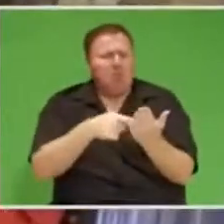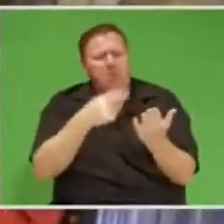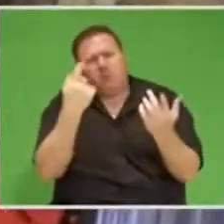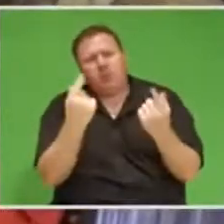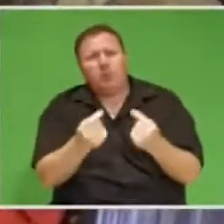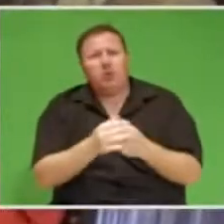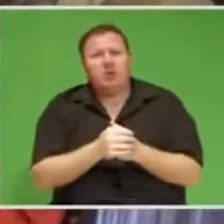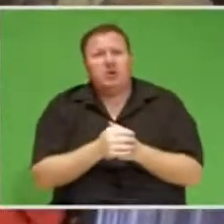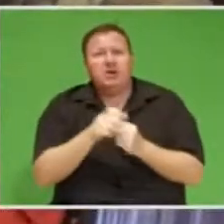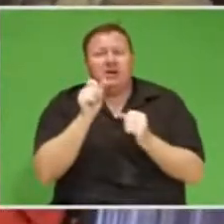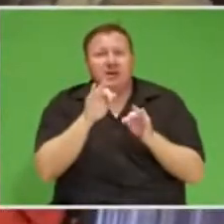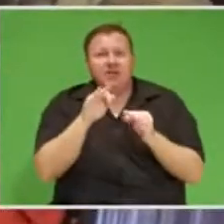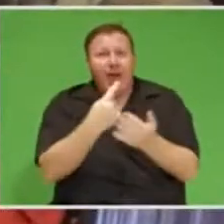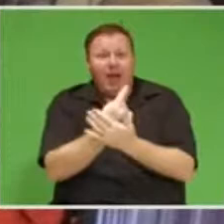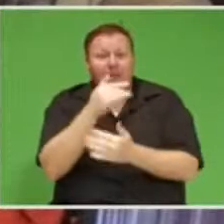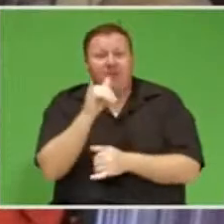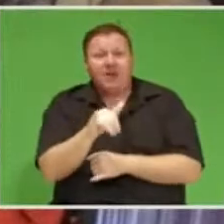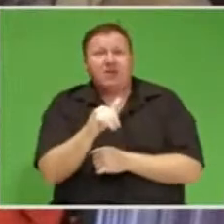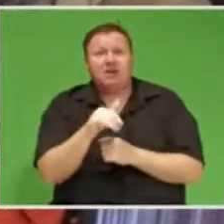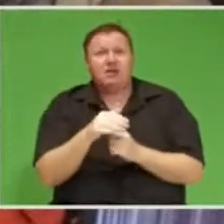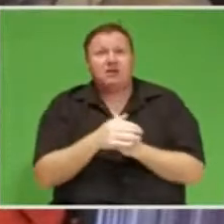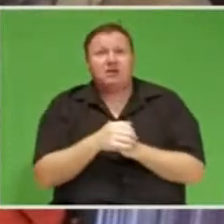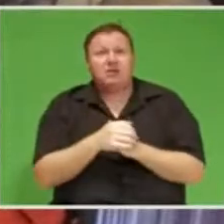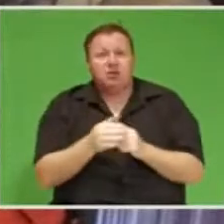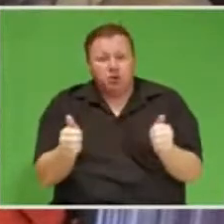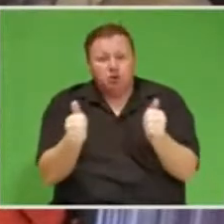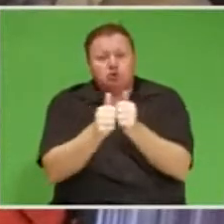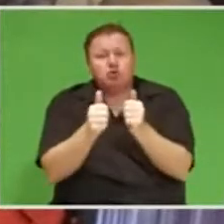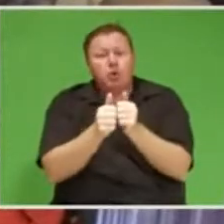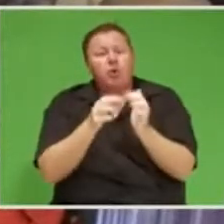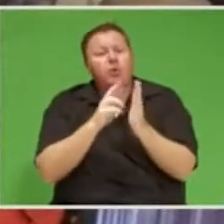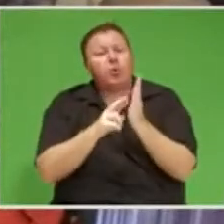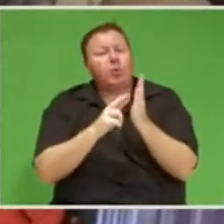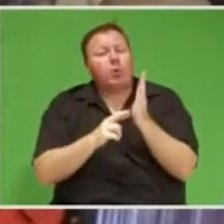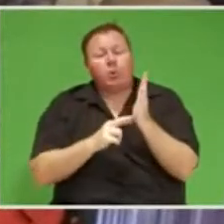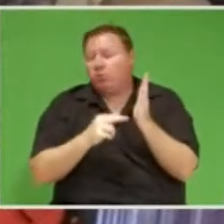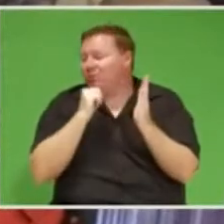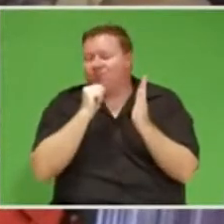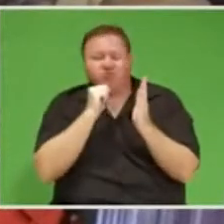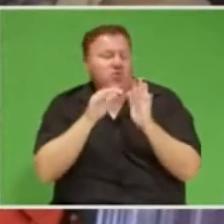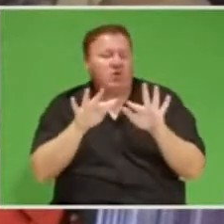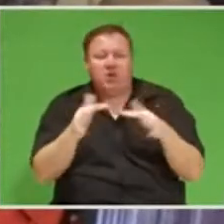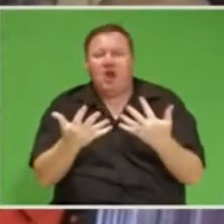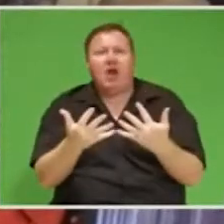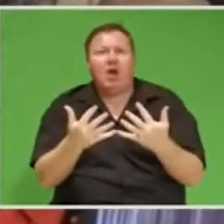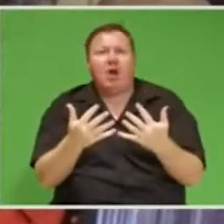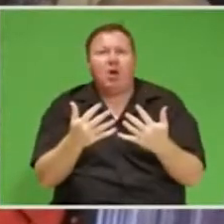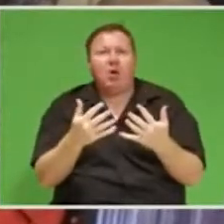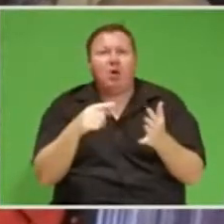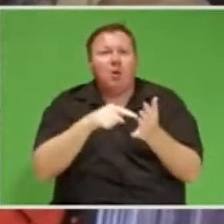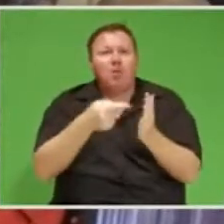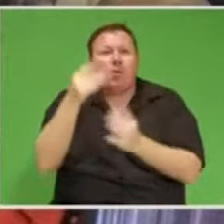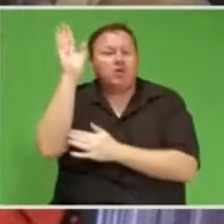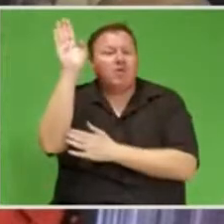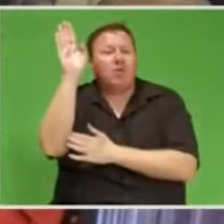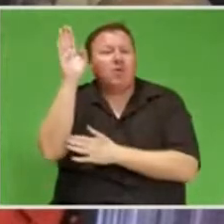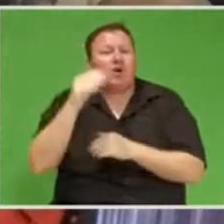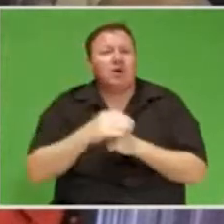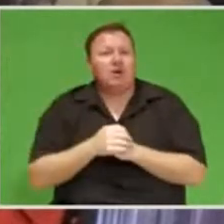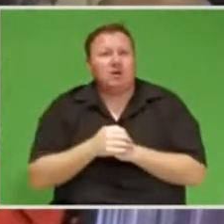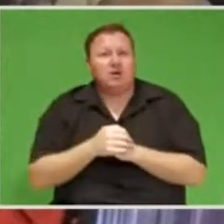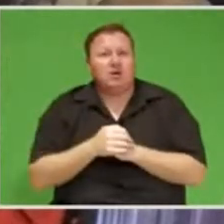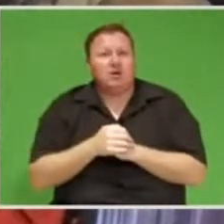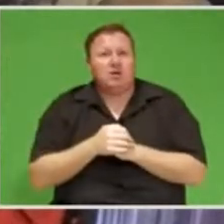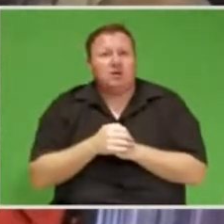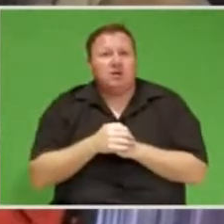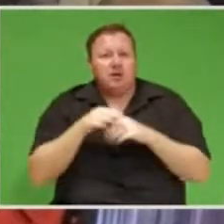If that was the case, the joint rules were not going to allow the point of orders. Though the founders of